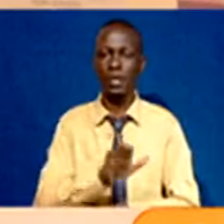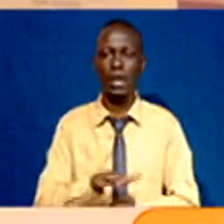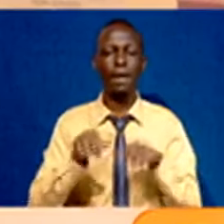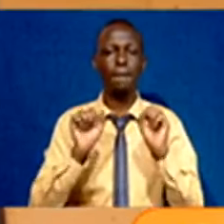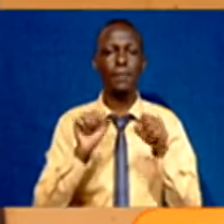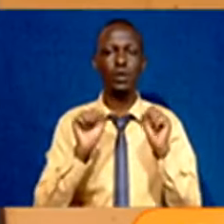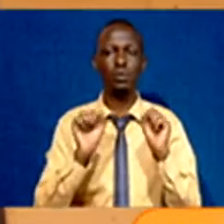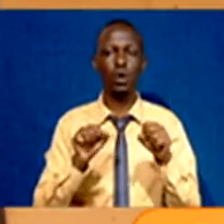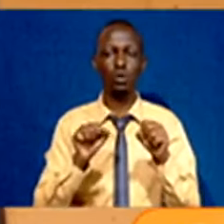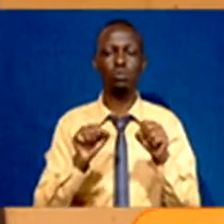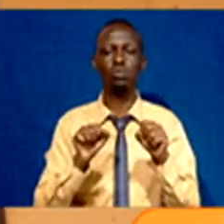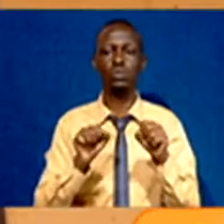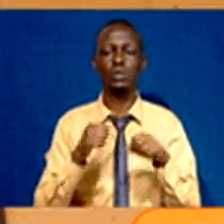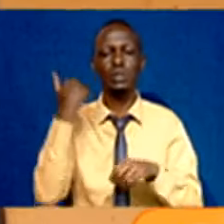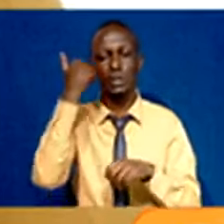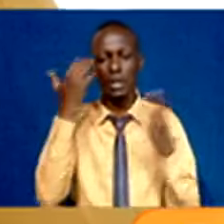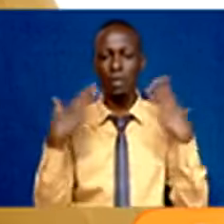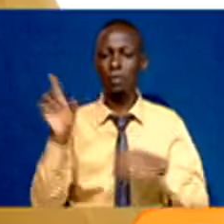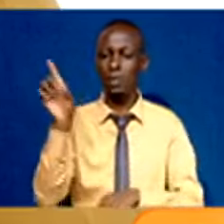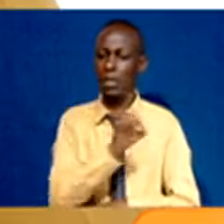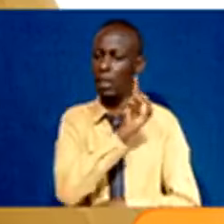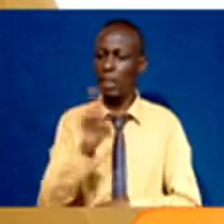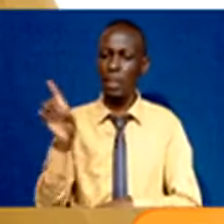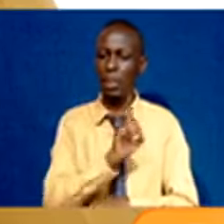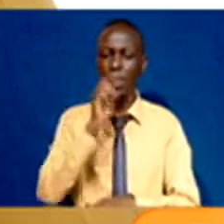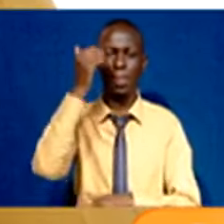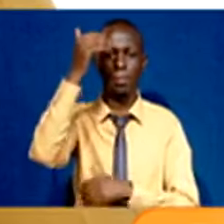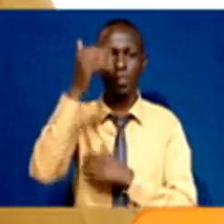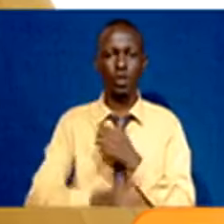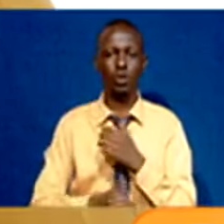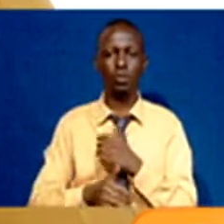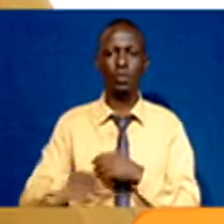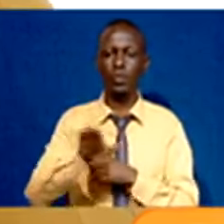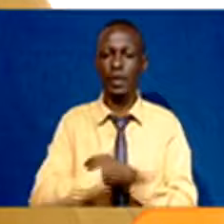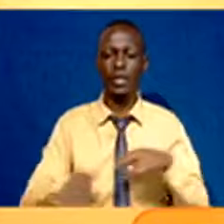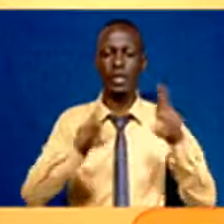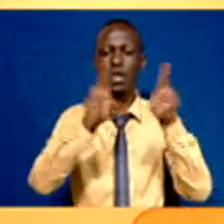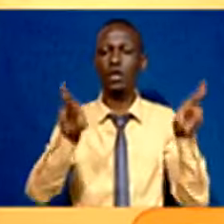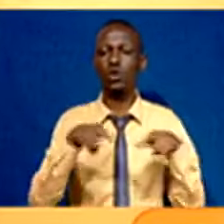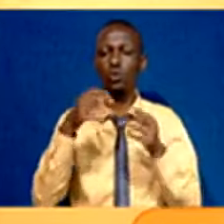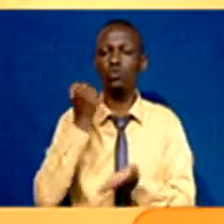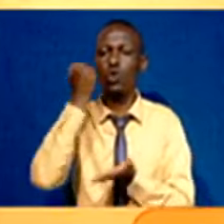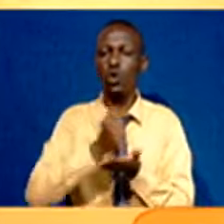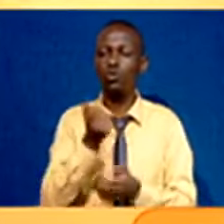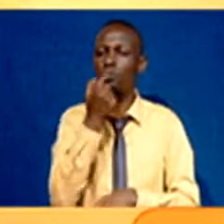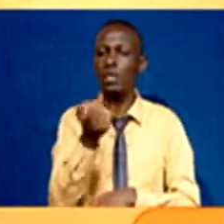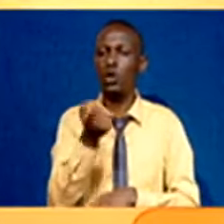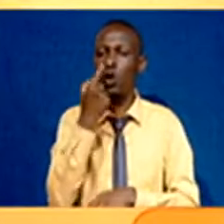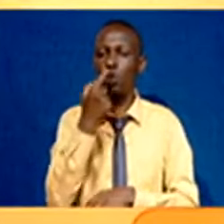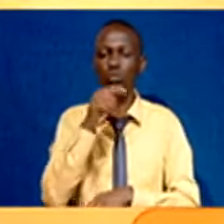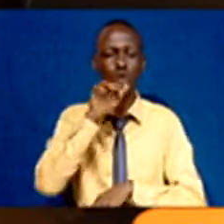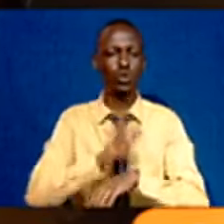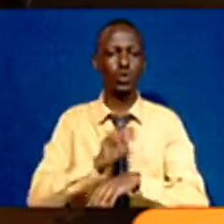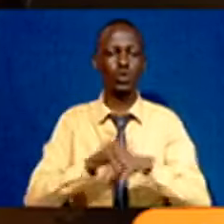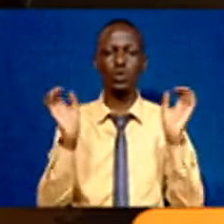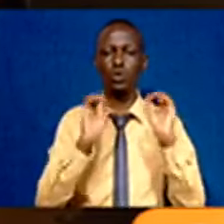to indefinitely stop outpatient services and walk through the medical office rooms, and it is a sorry state of affairs. For